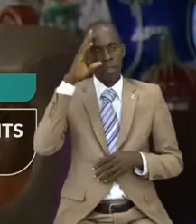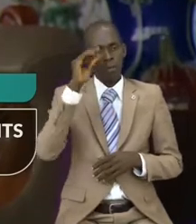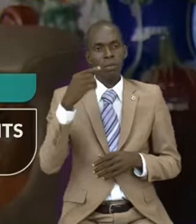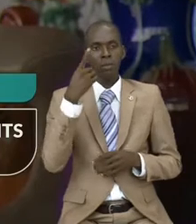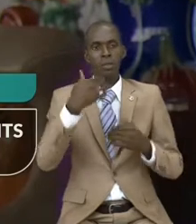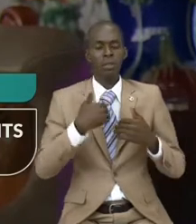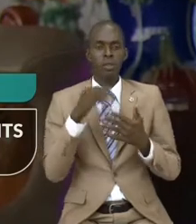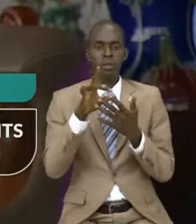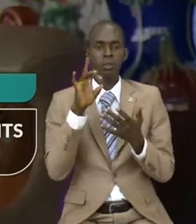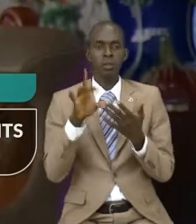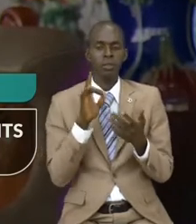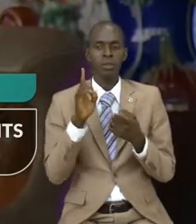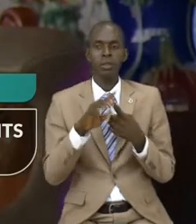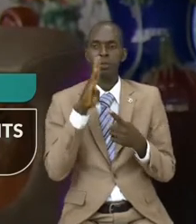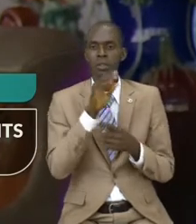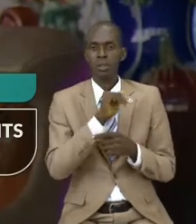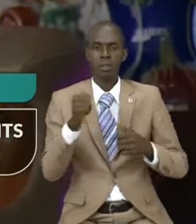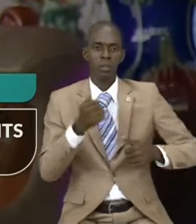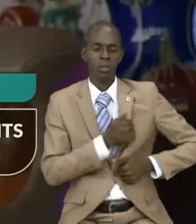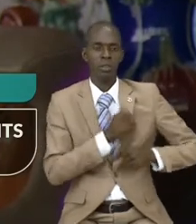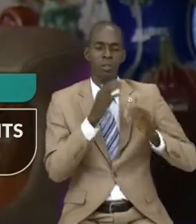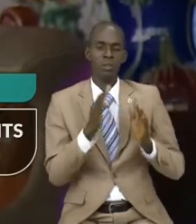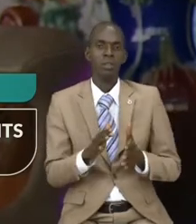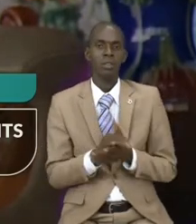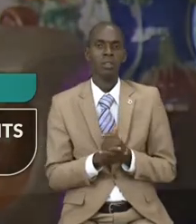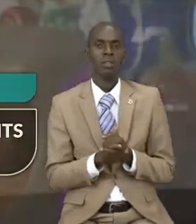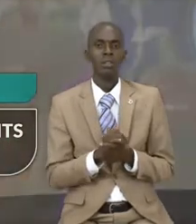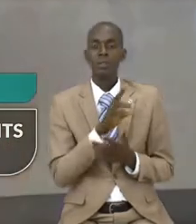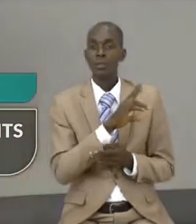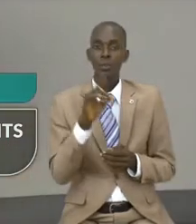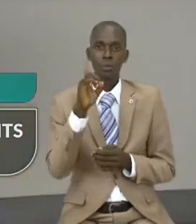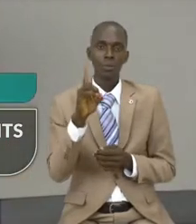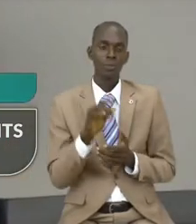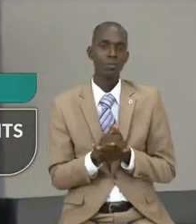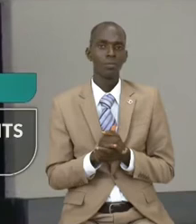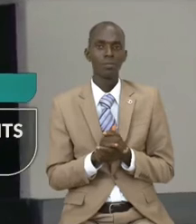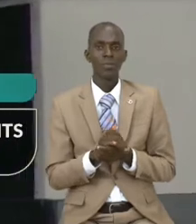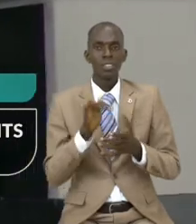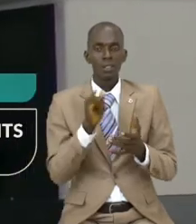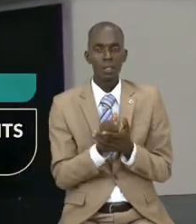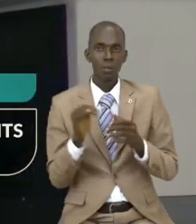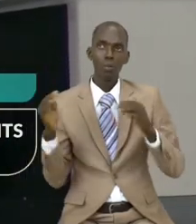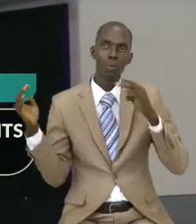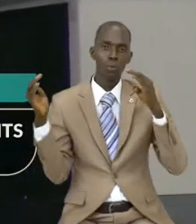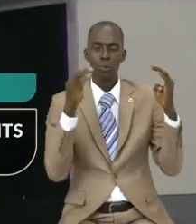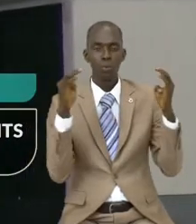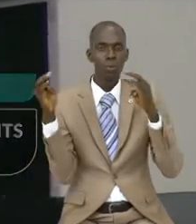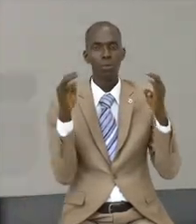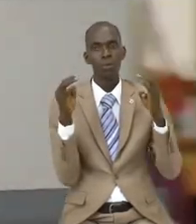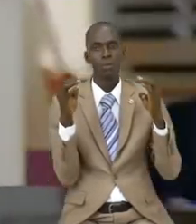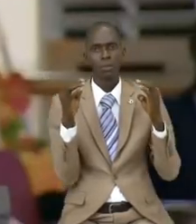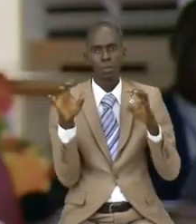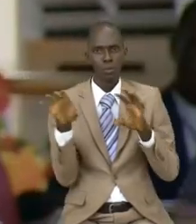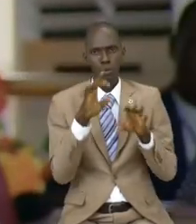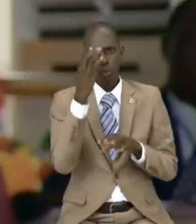him to be a soldier. No man that worries. You know